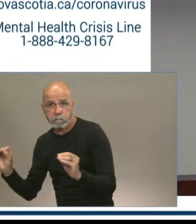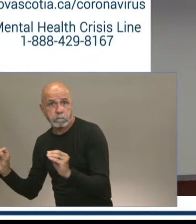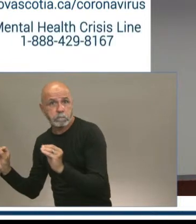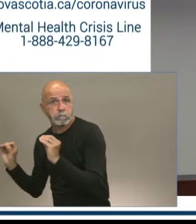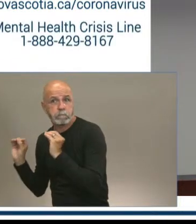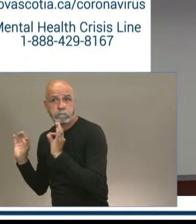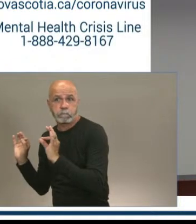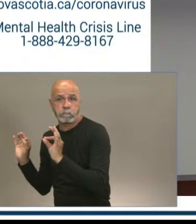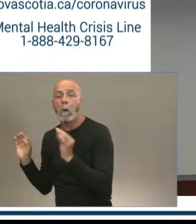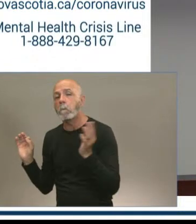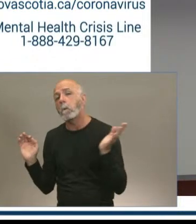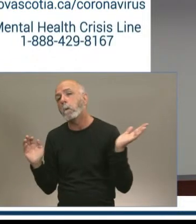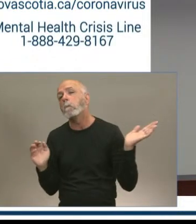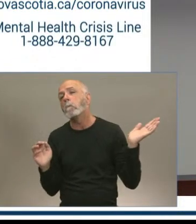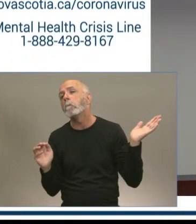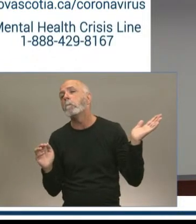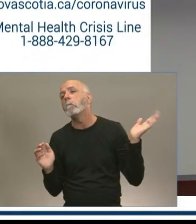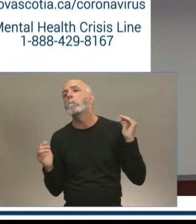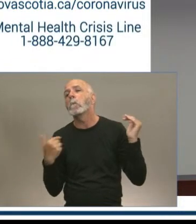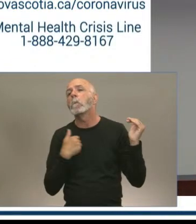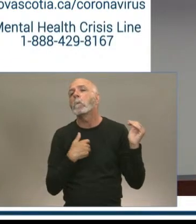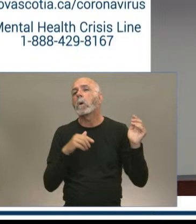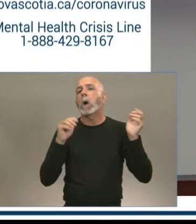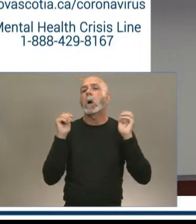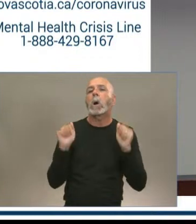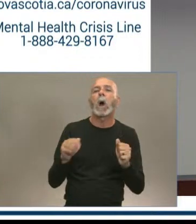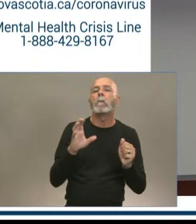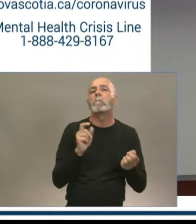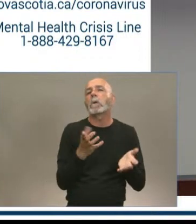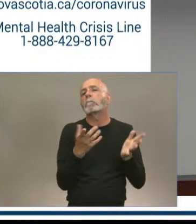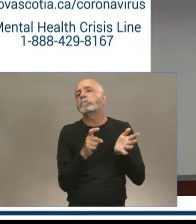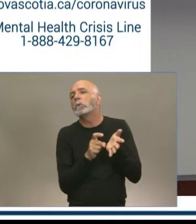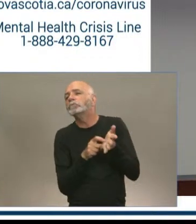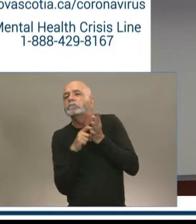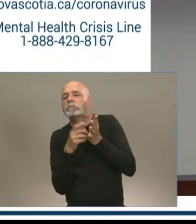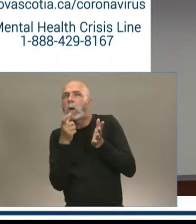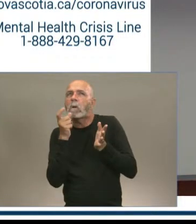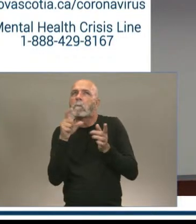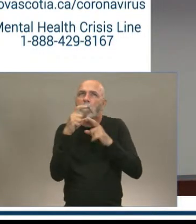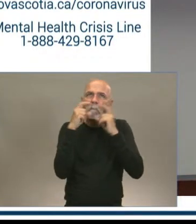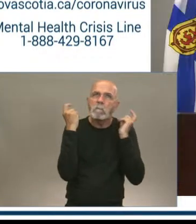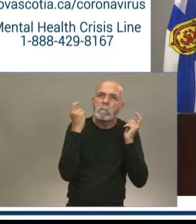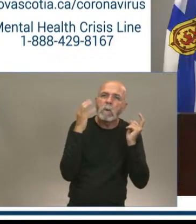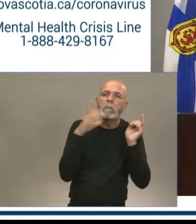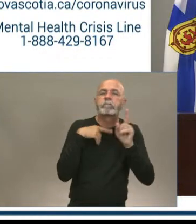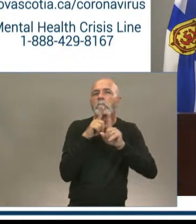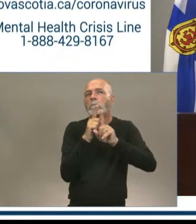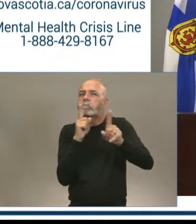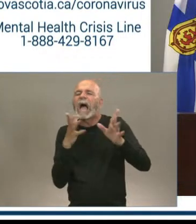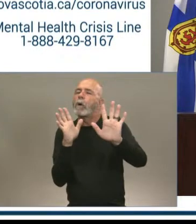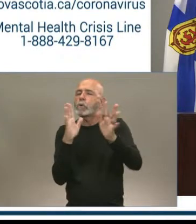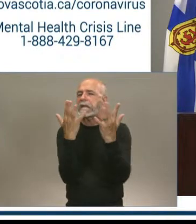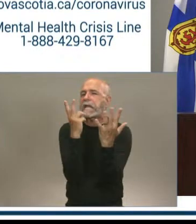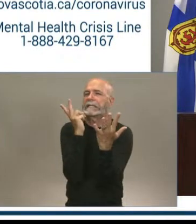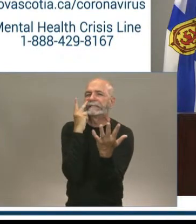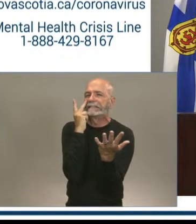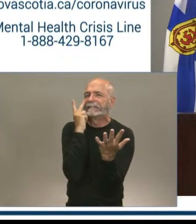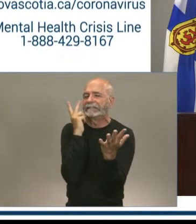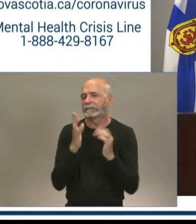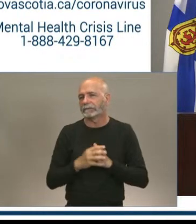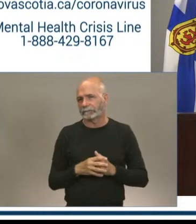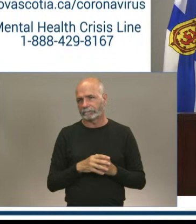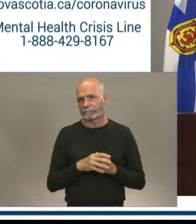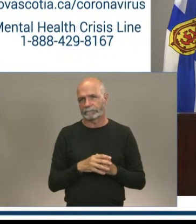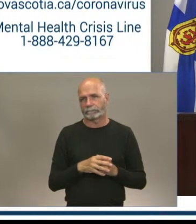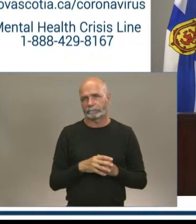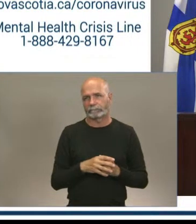terms of moving away from requirements around masking, as an example. And the final reporter on the line today is Elizabeth McSheffrey with